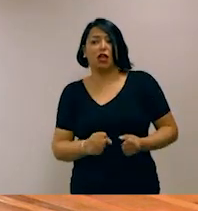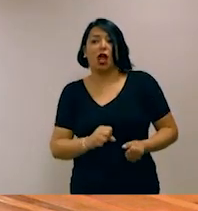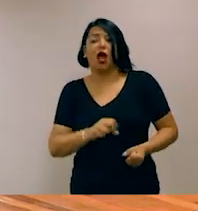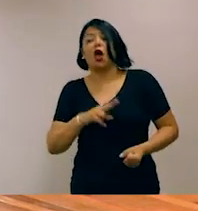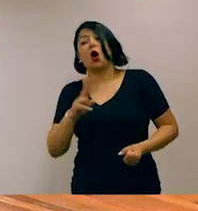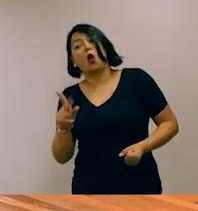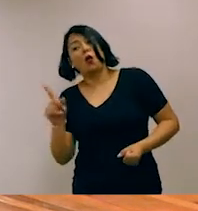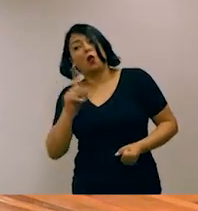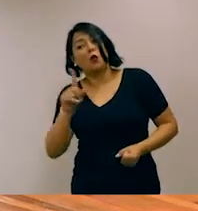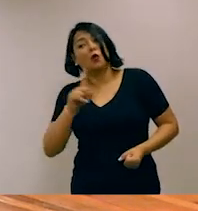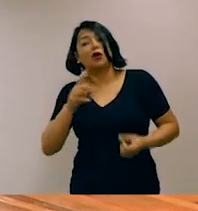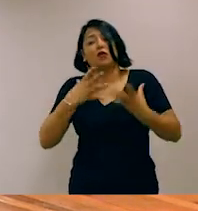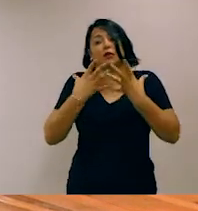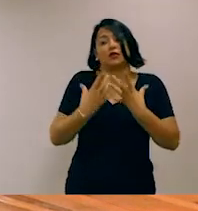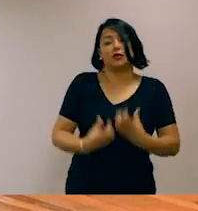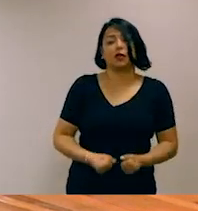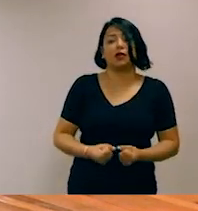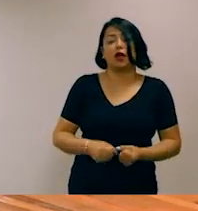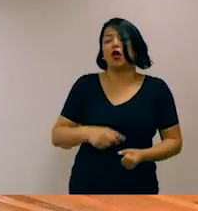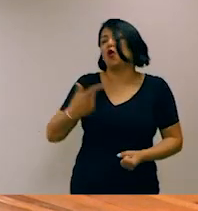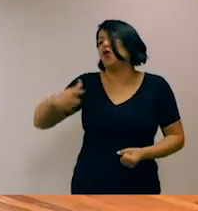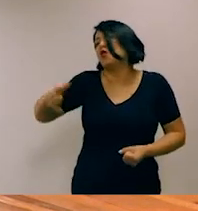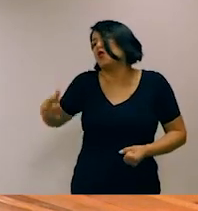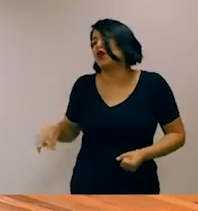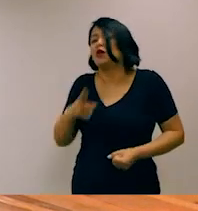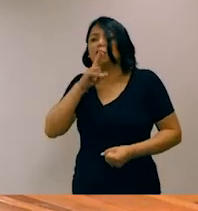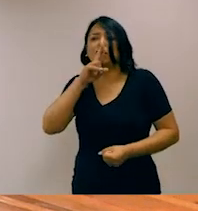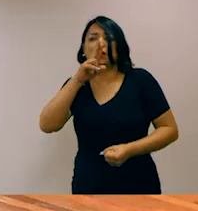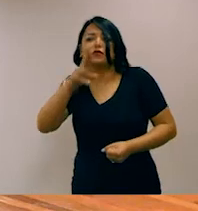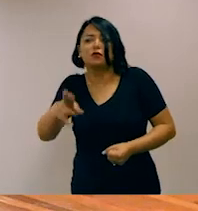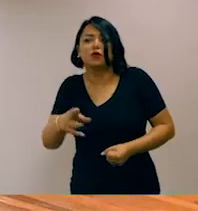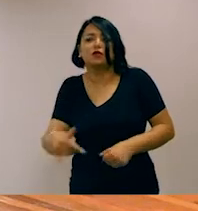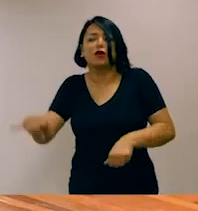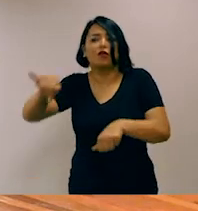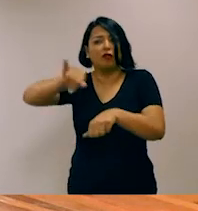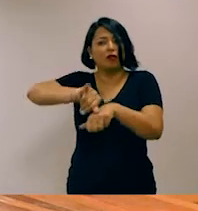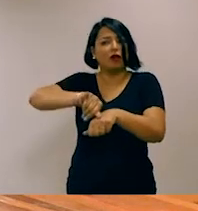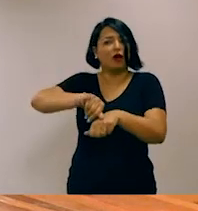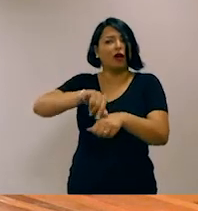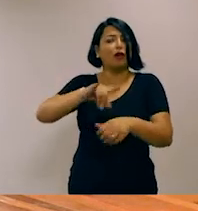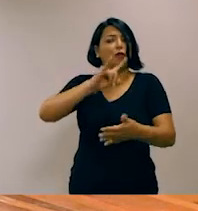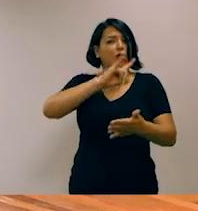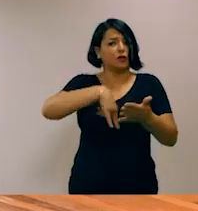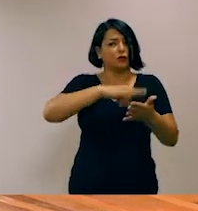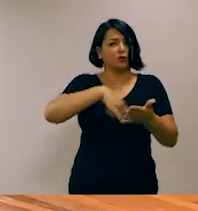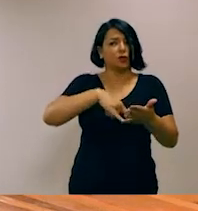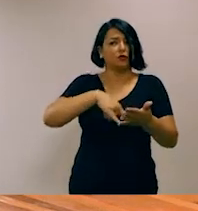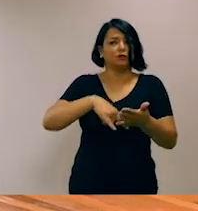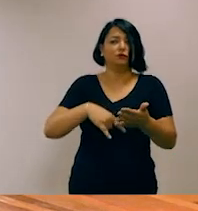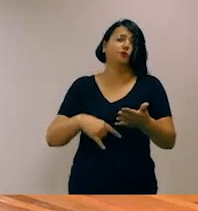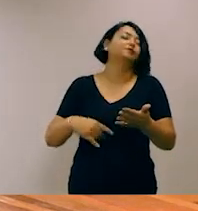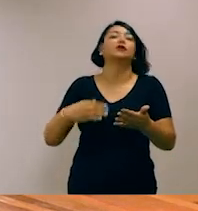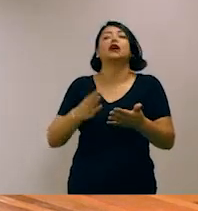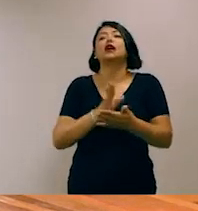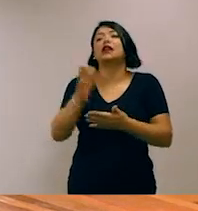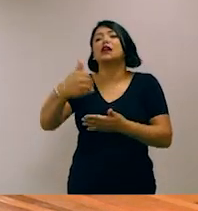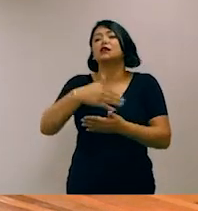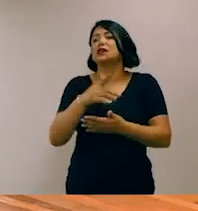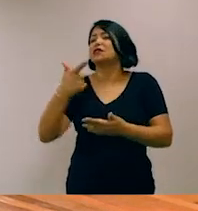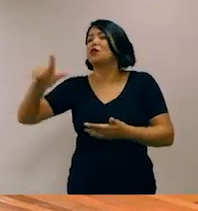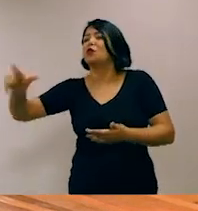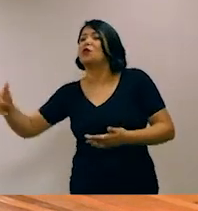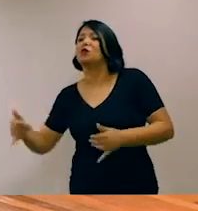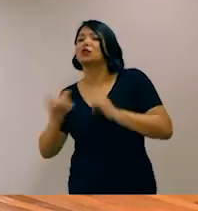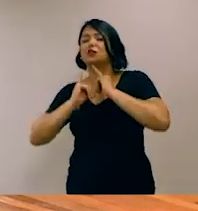decision to approve the petition, not to approve the petition, or the other status, he's going